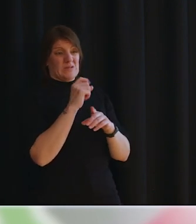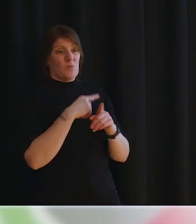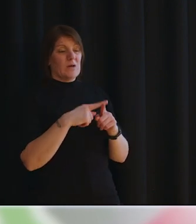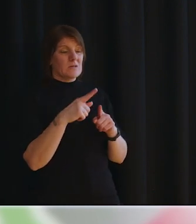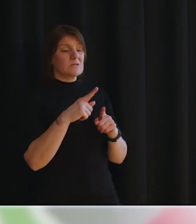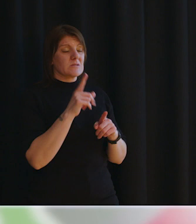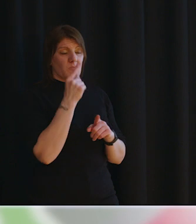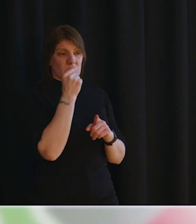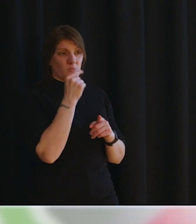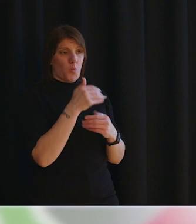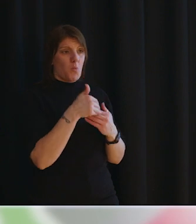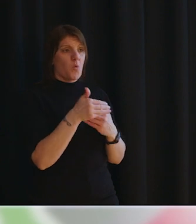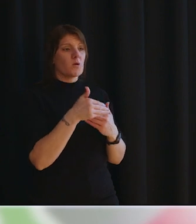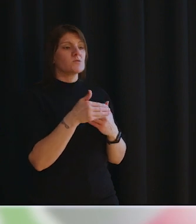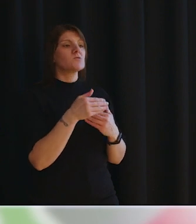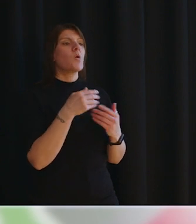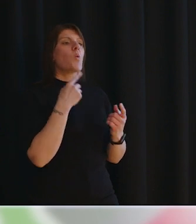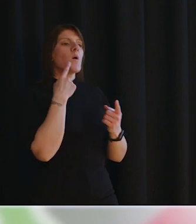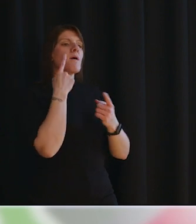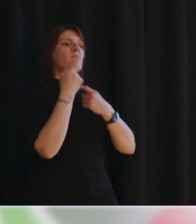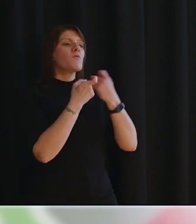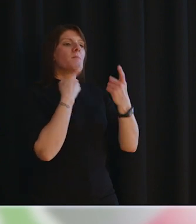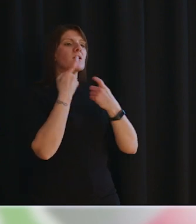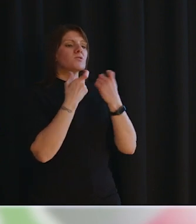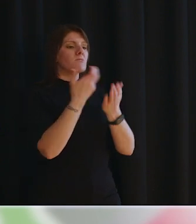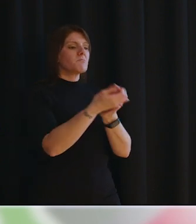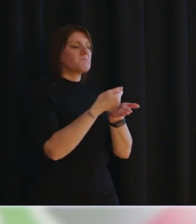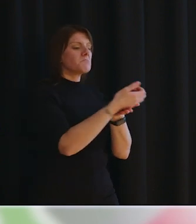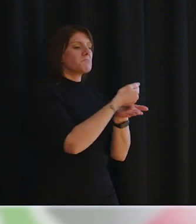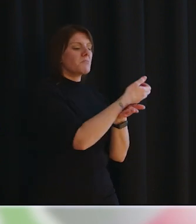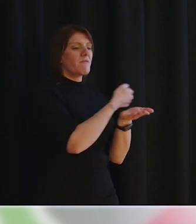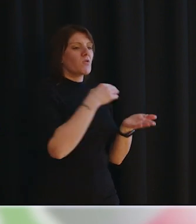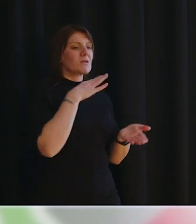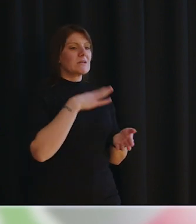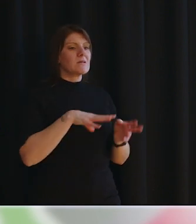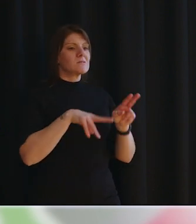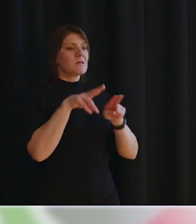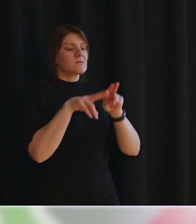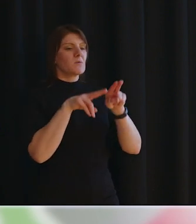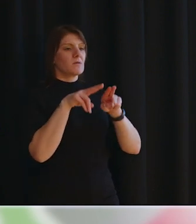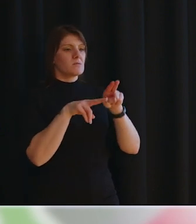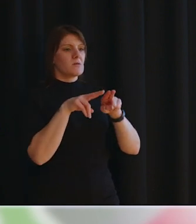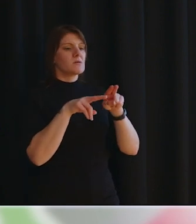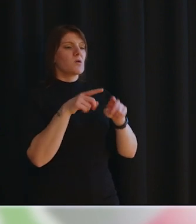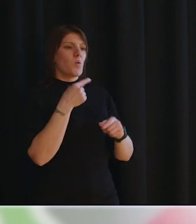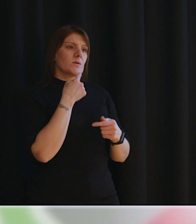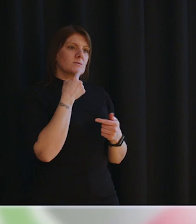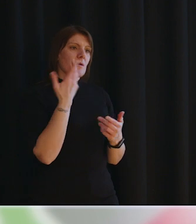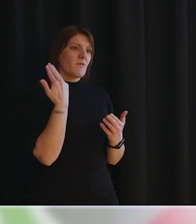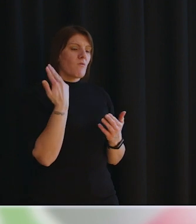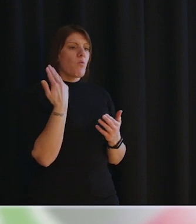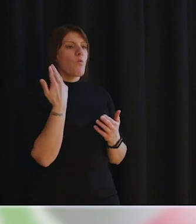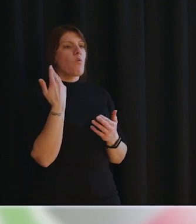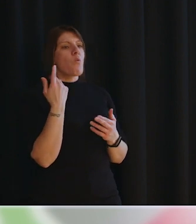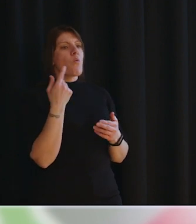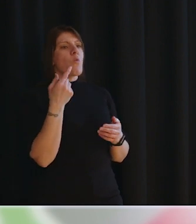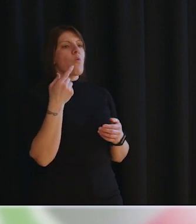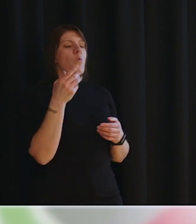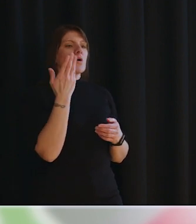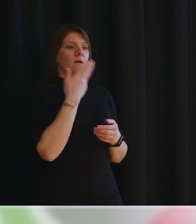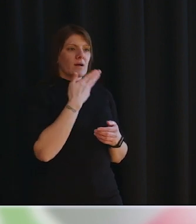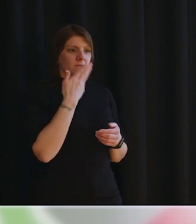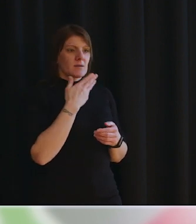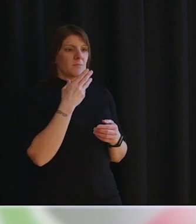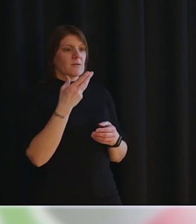So information will be gathered for a needs assessment. So as I mentioned, things like academic attainment, rate of